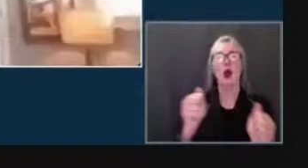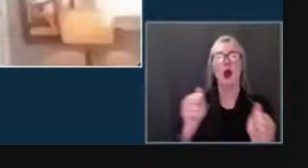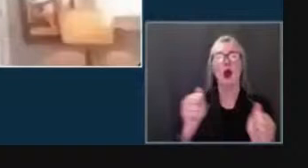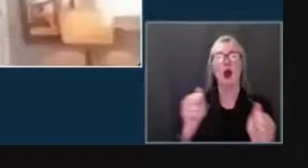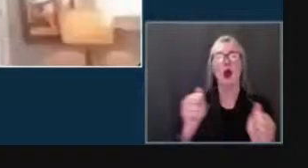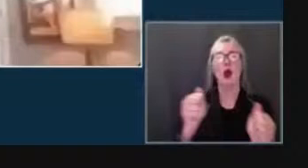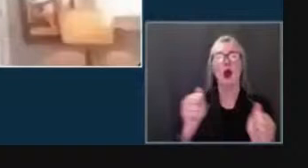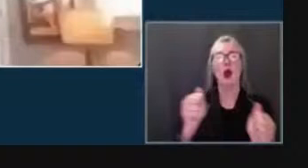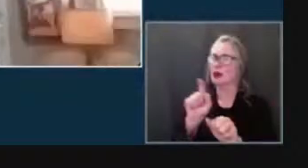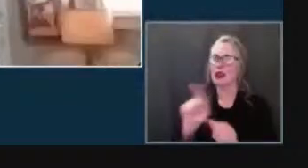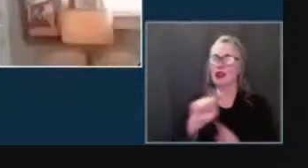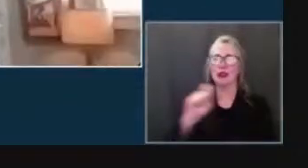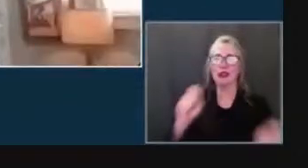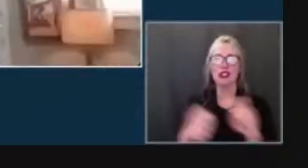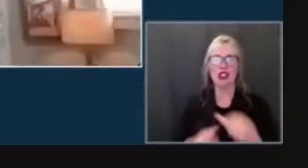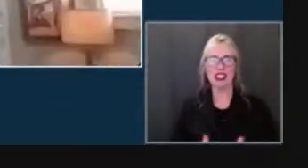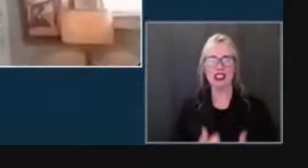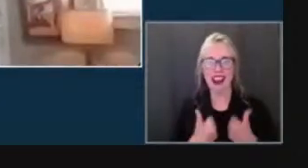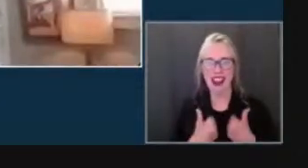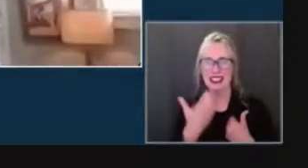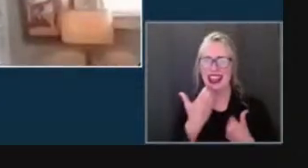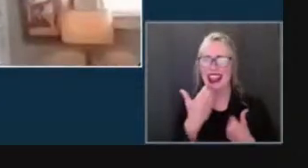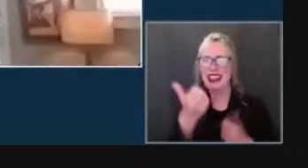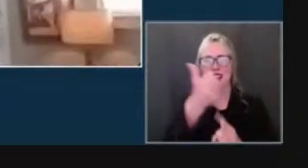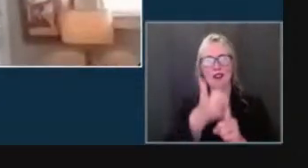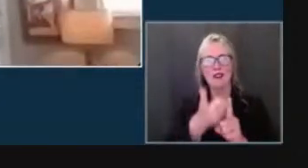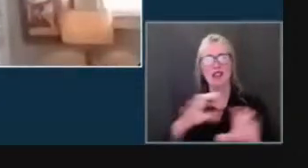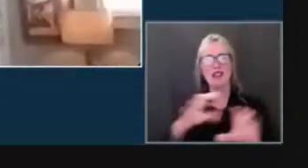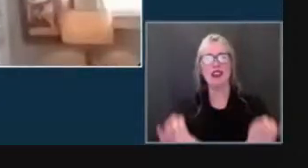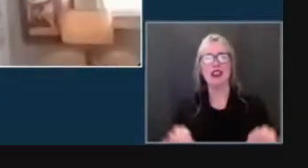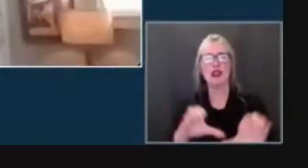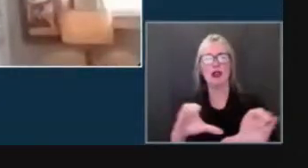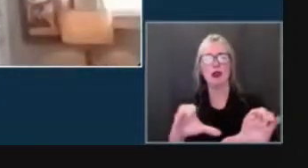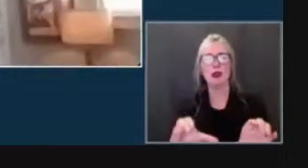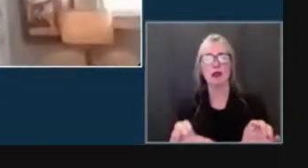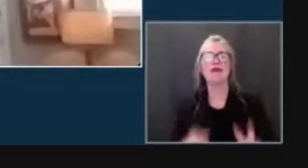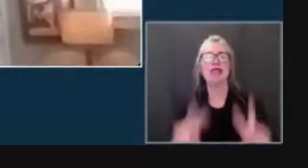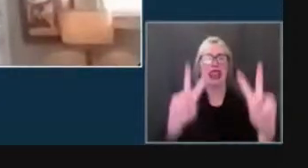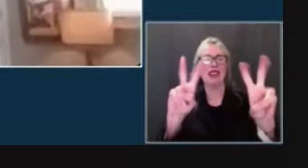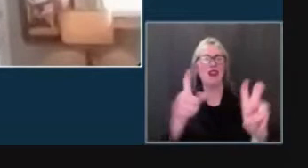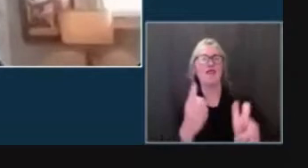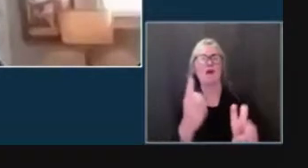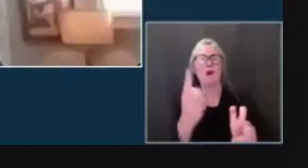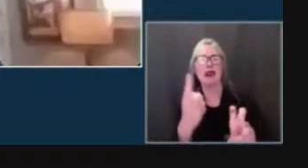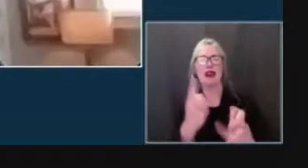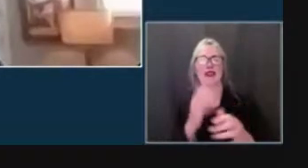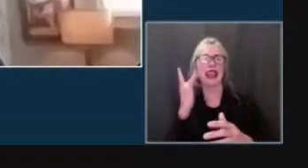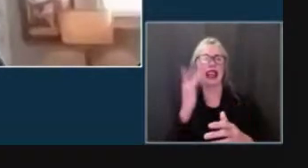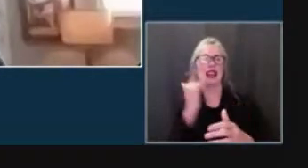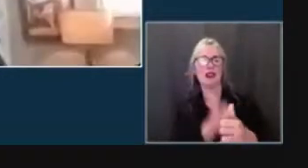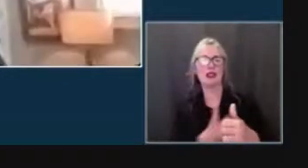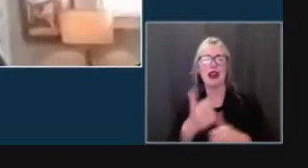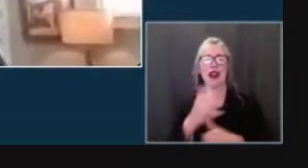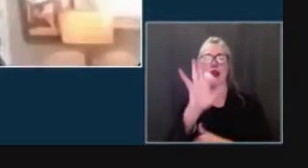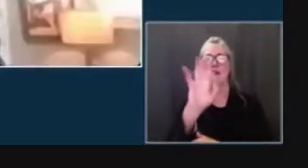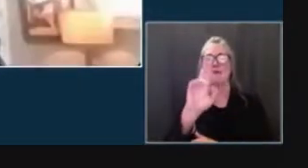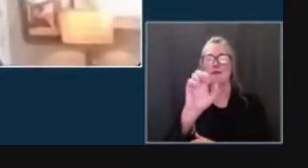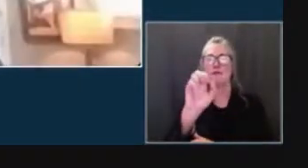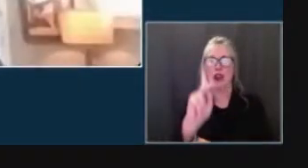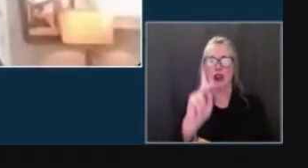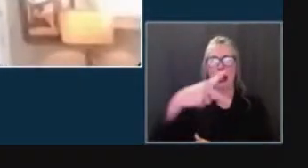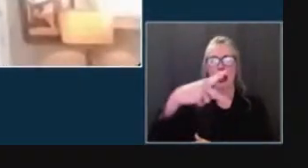and build power. Thank you for all you do. In the words of one of California's finest organizers, Mike Garcia, once leader of